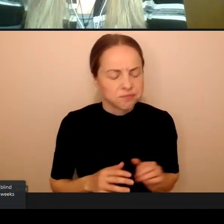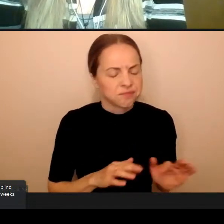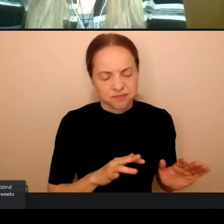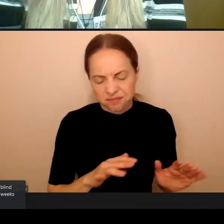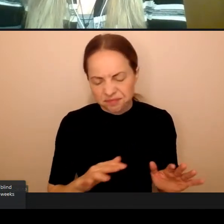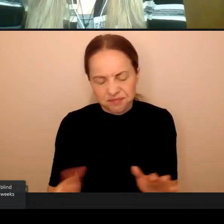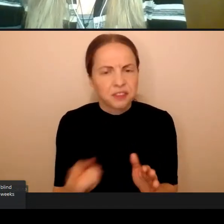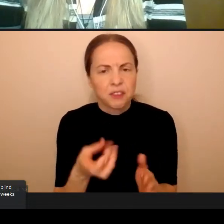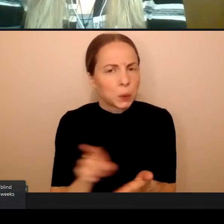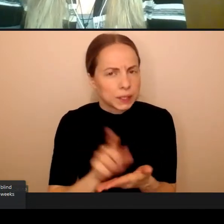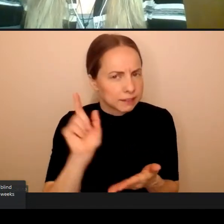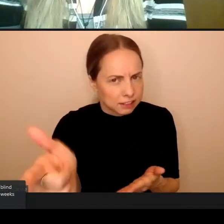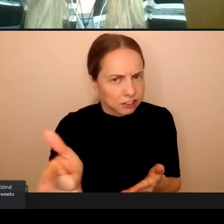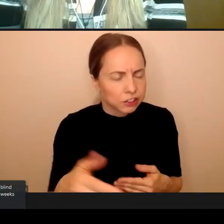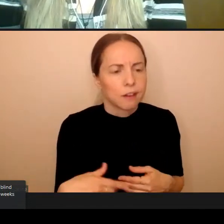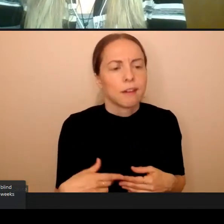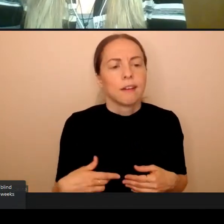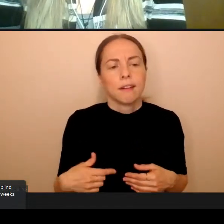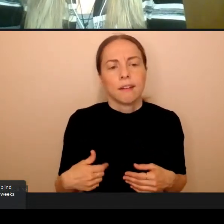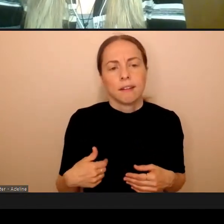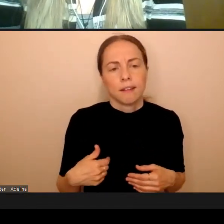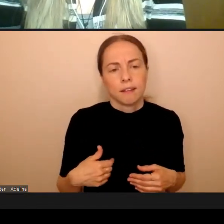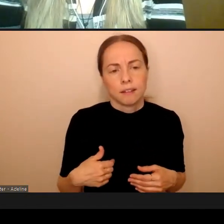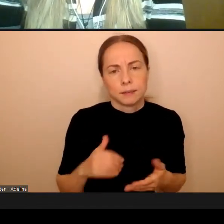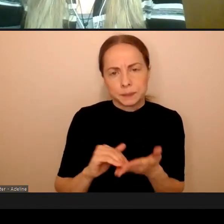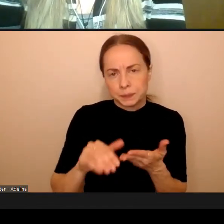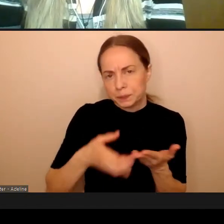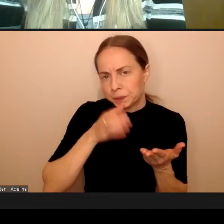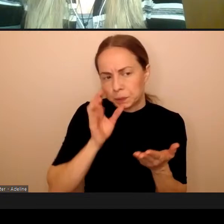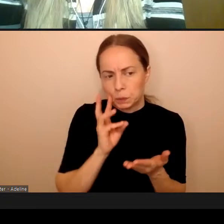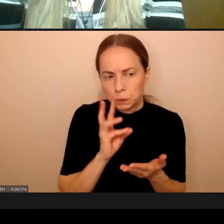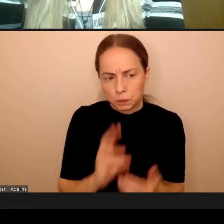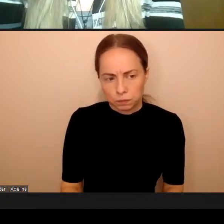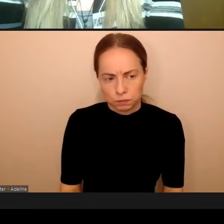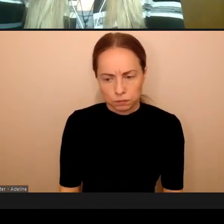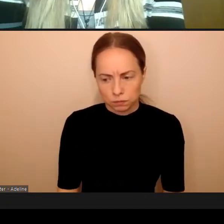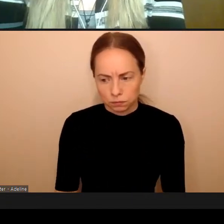later, I received, excuse me just a